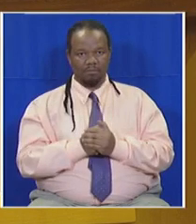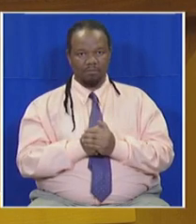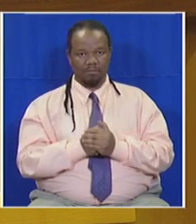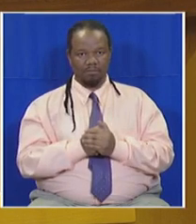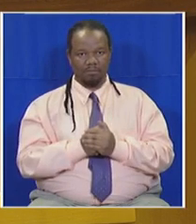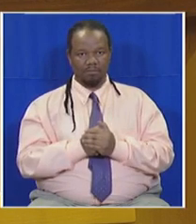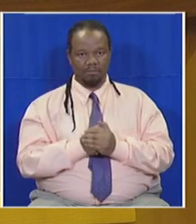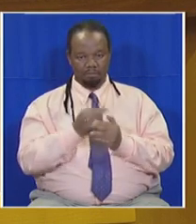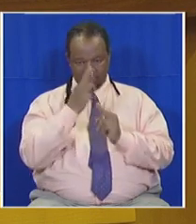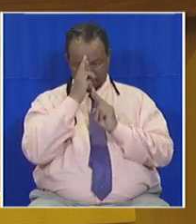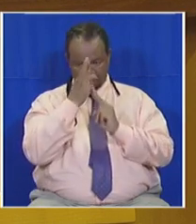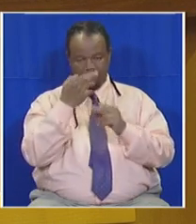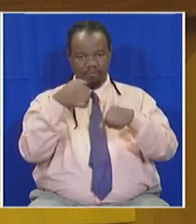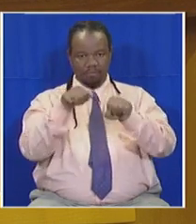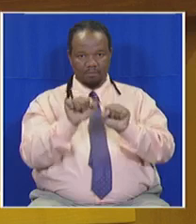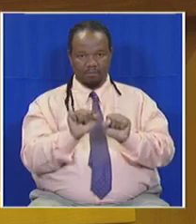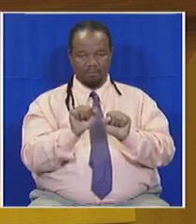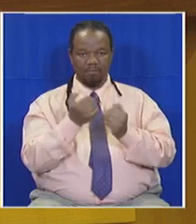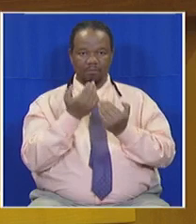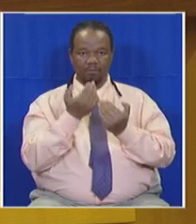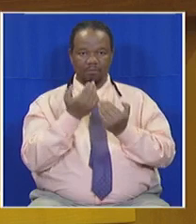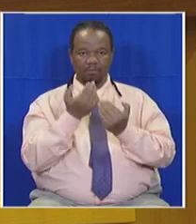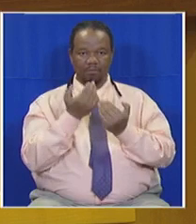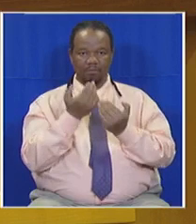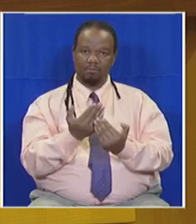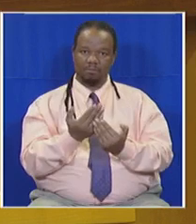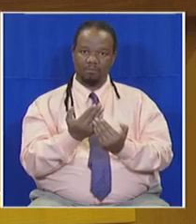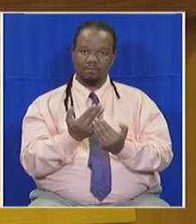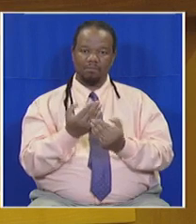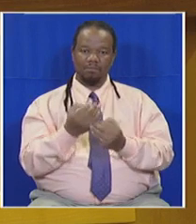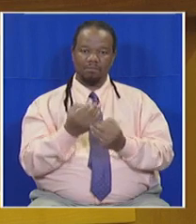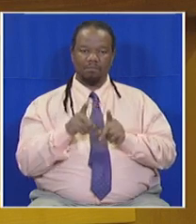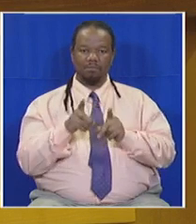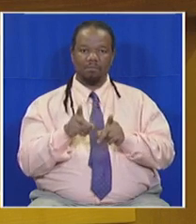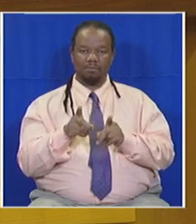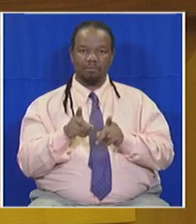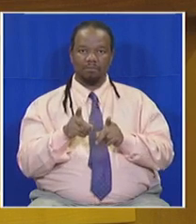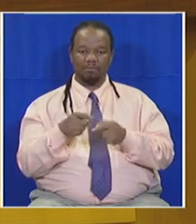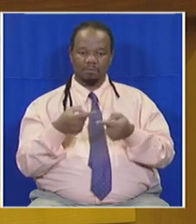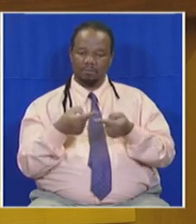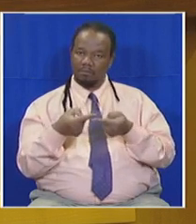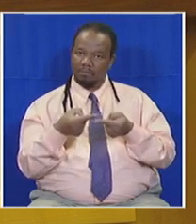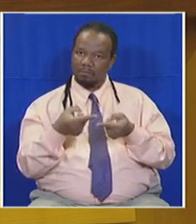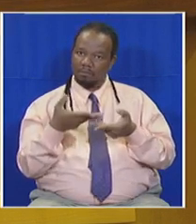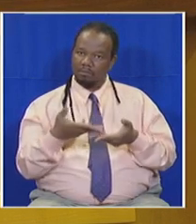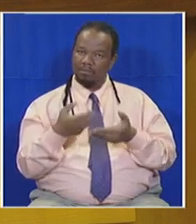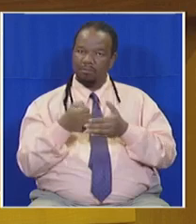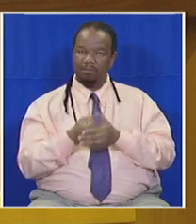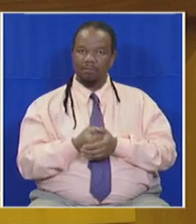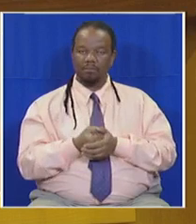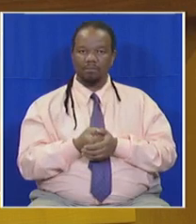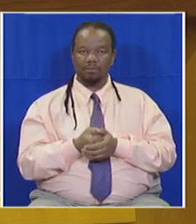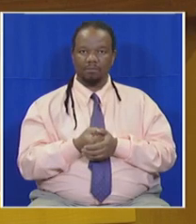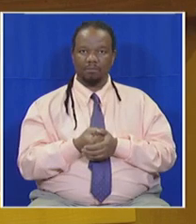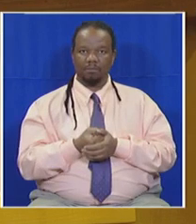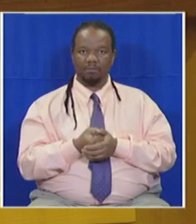Honorable Chair, thank you very much for allowing me to take part in this debate this afternoon.